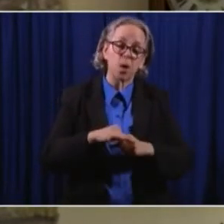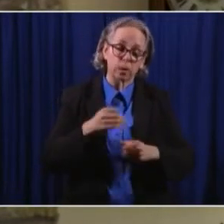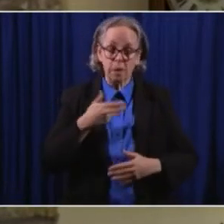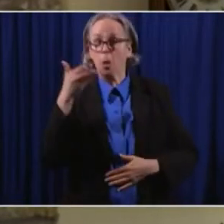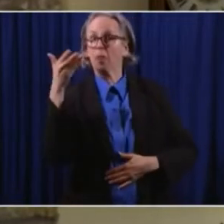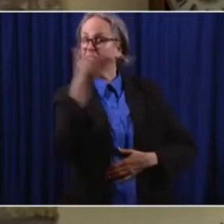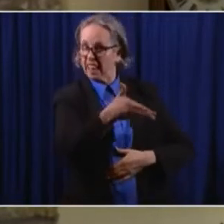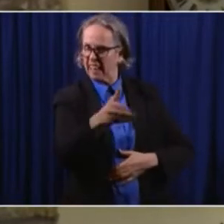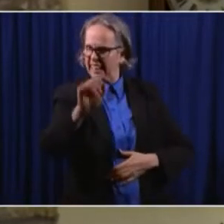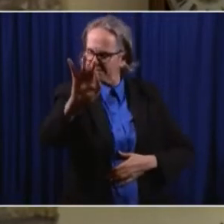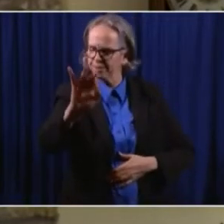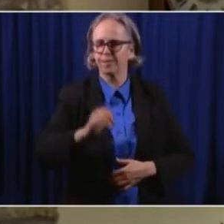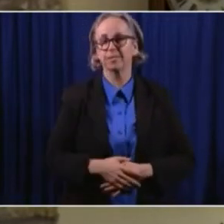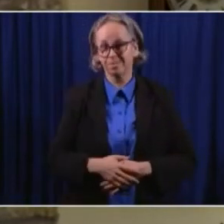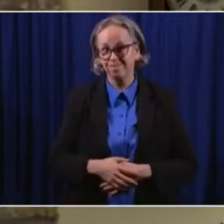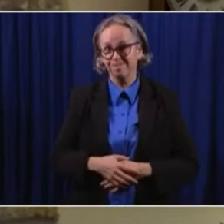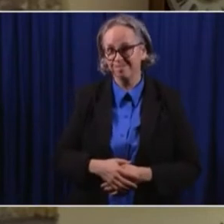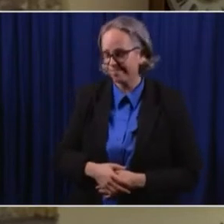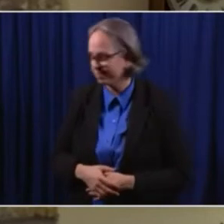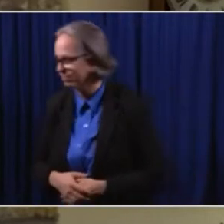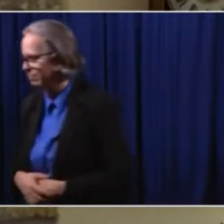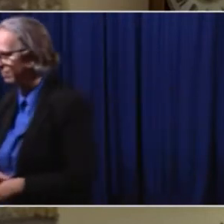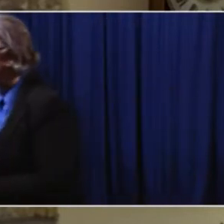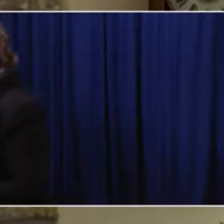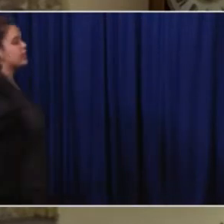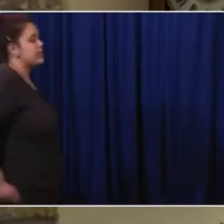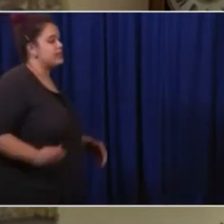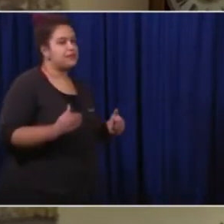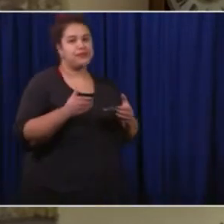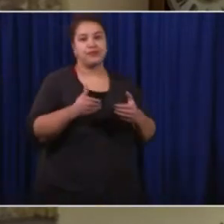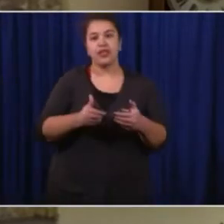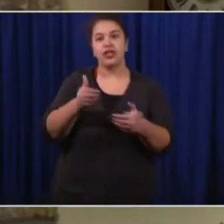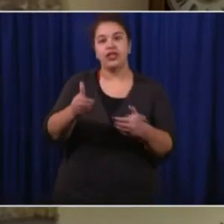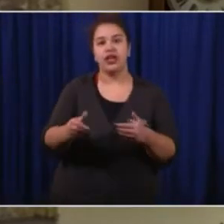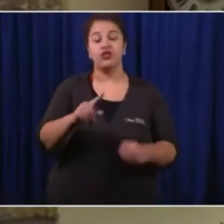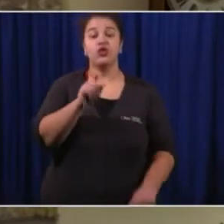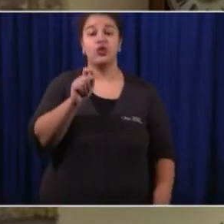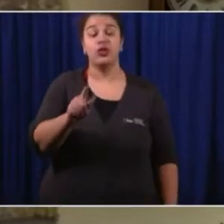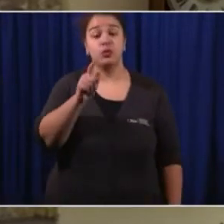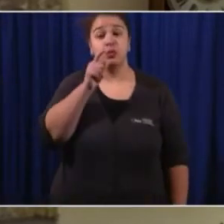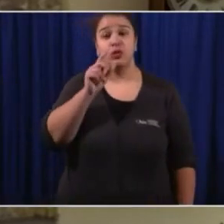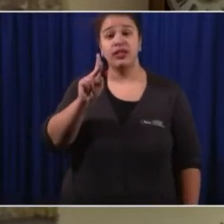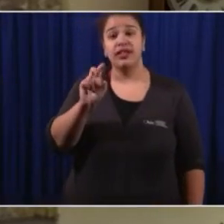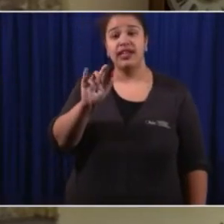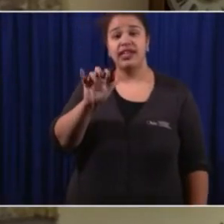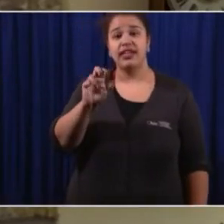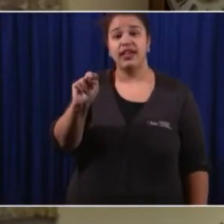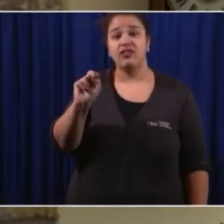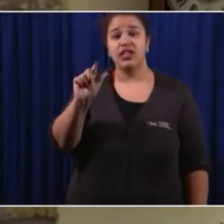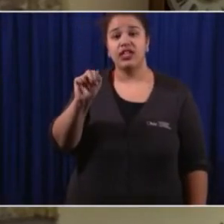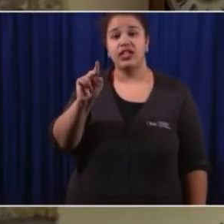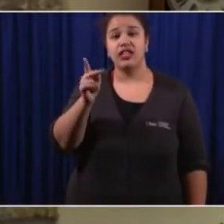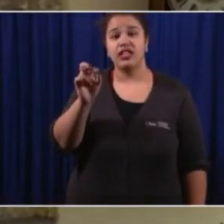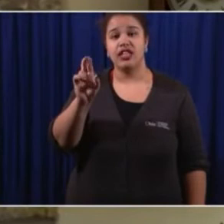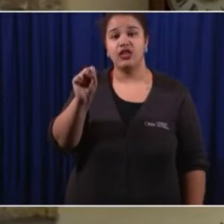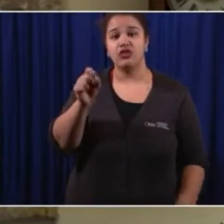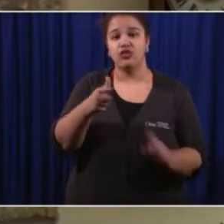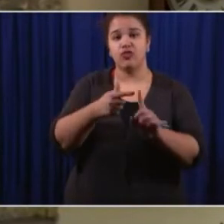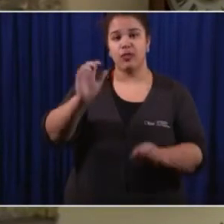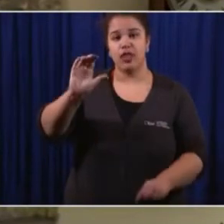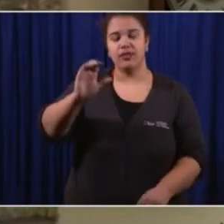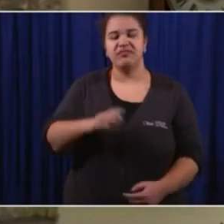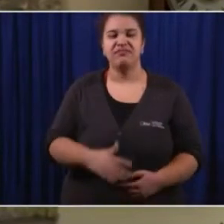Next question is from Kevin Landers at WBNS in Columbus. Hello, Governor. Hey, Kevin.